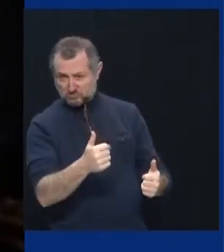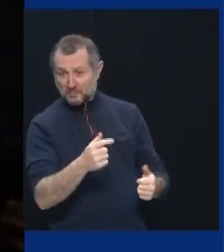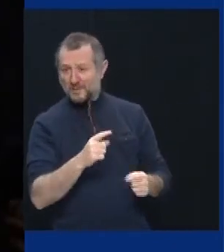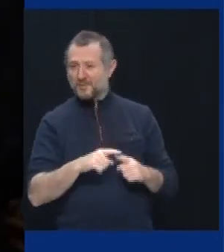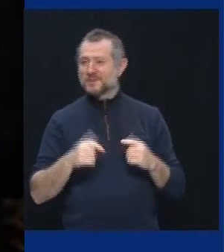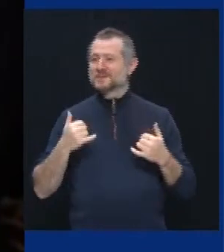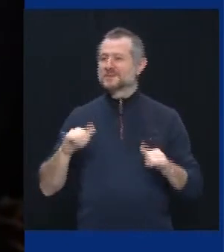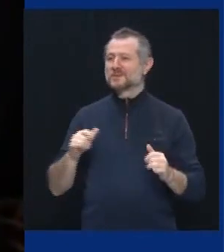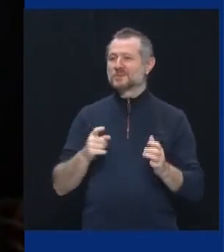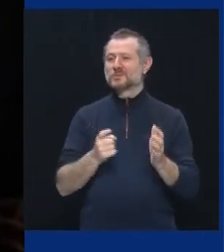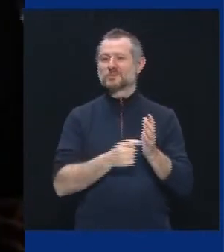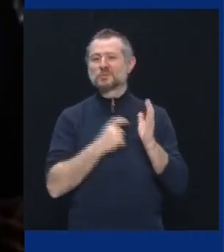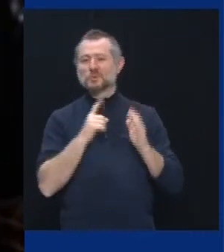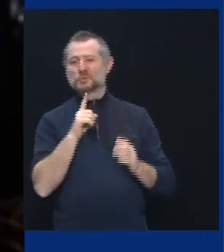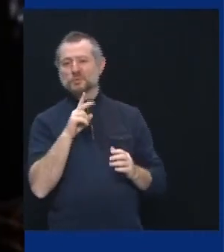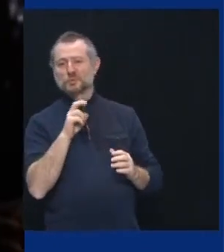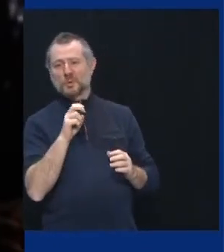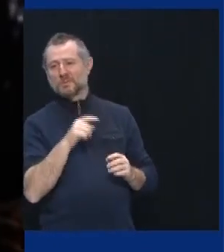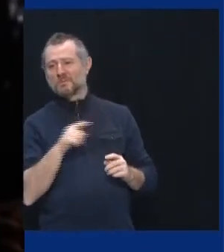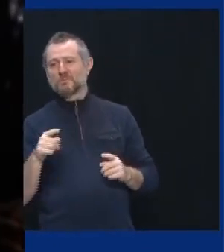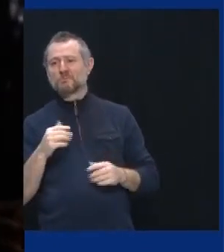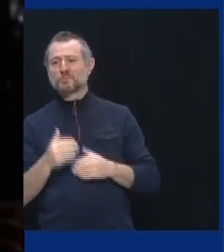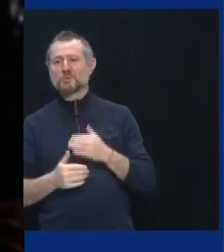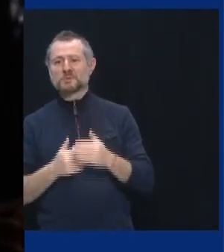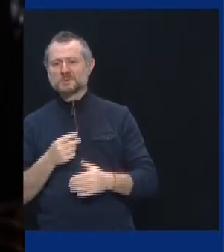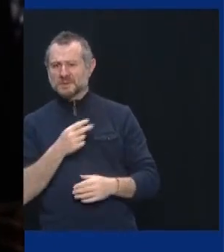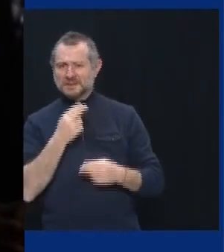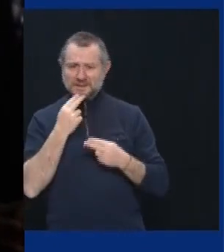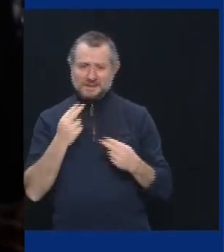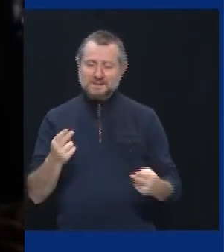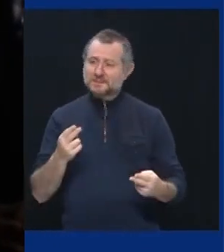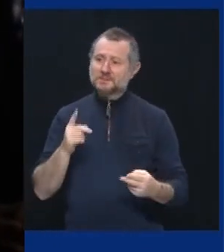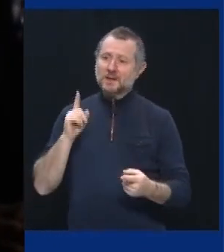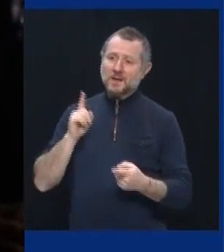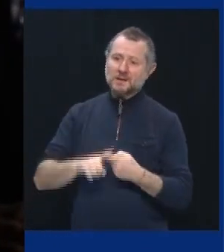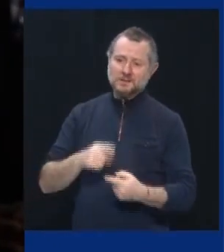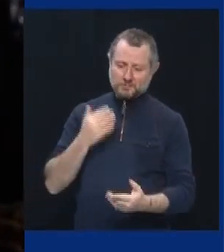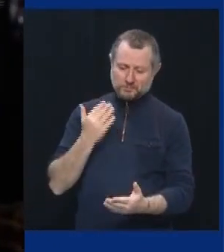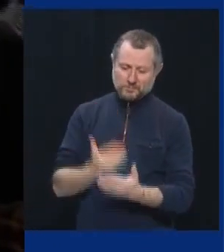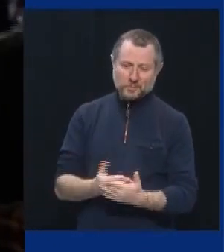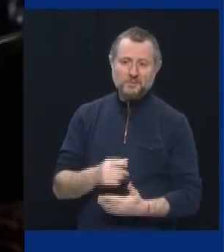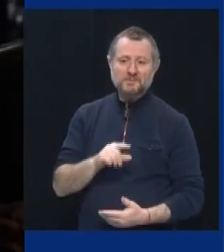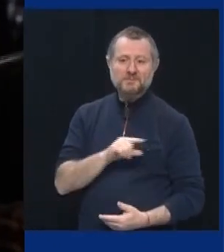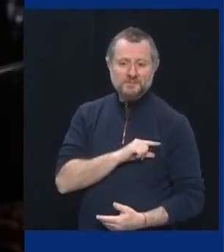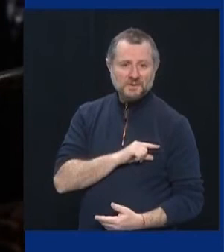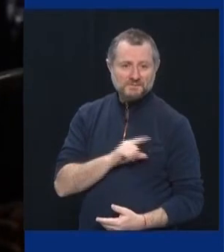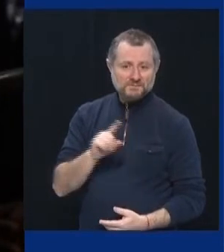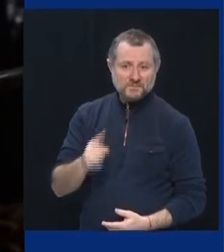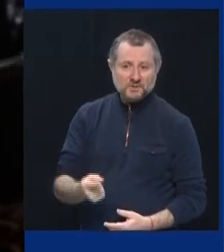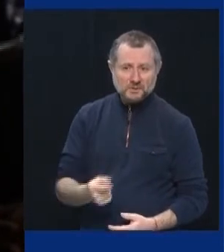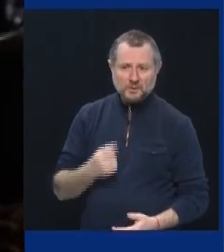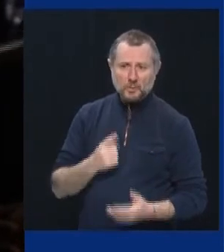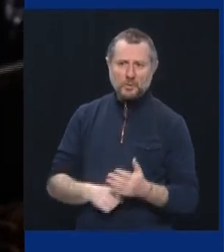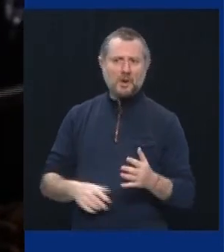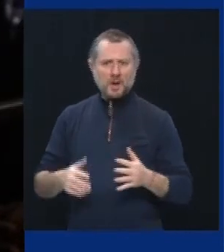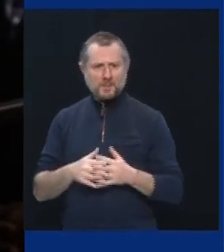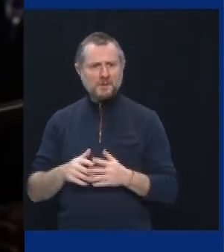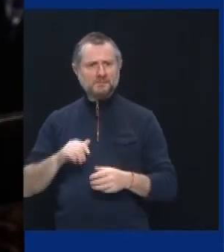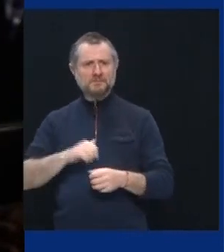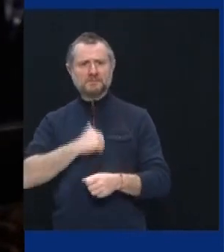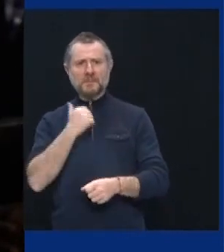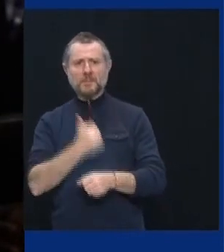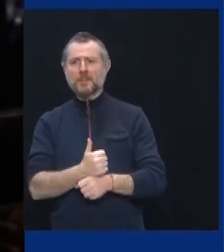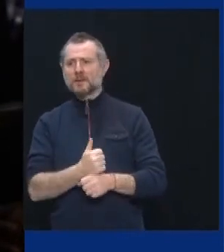and a hearing is basically what we believe in this country, uh-huh. then you would